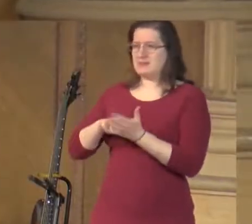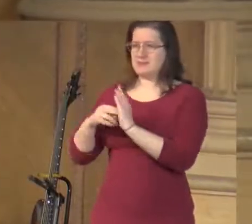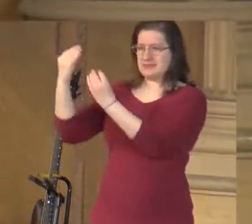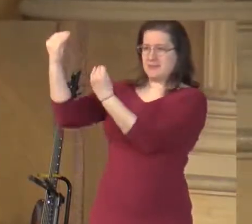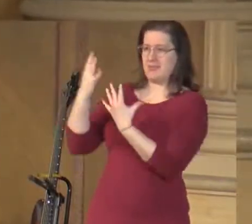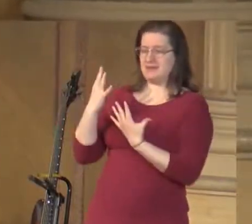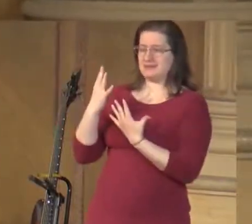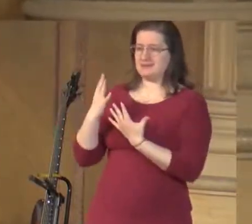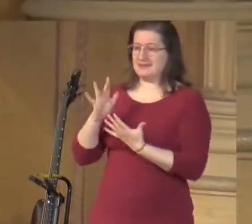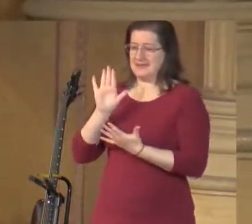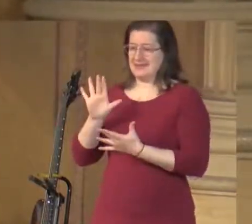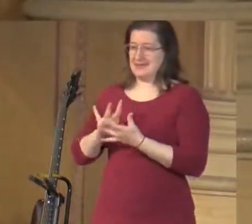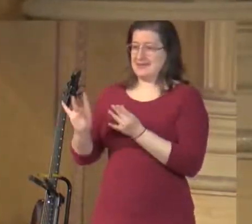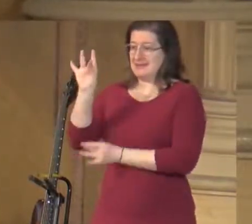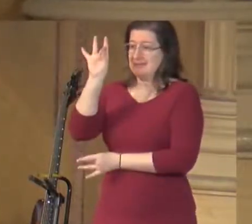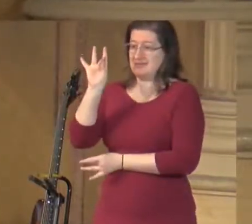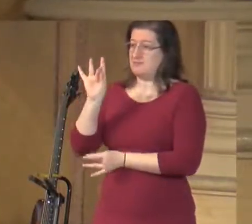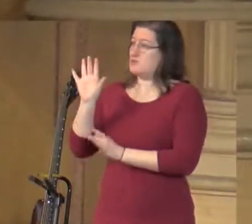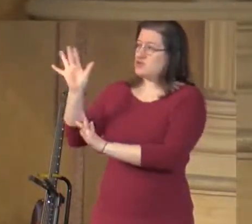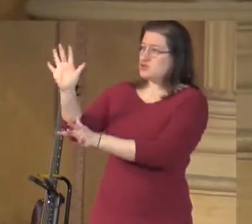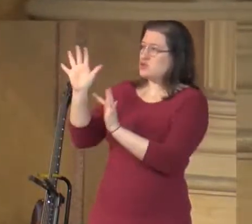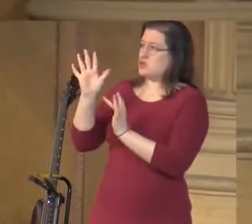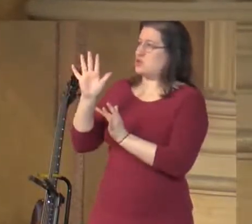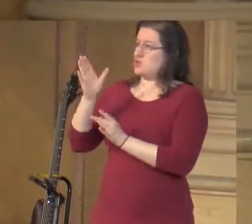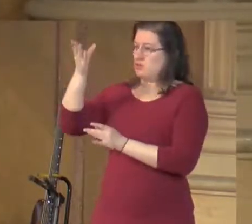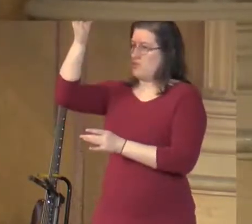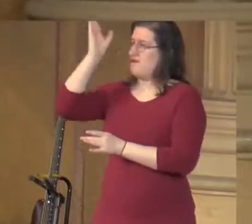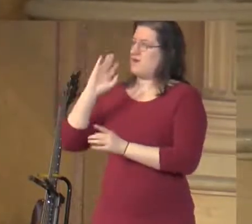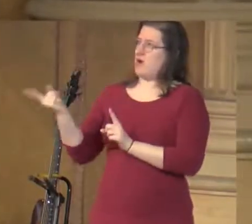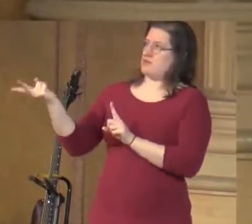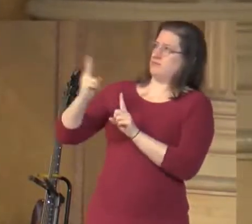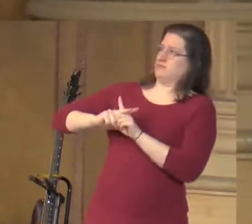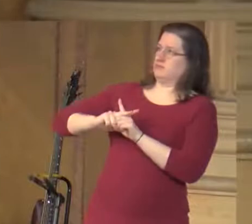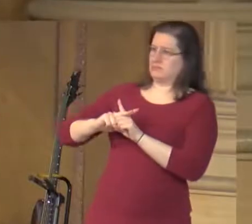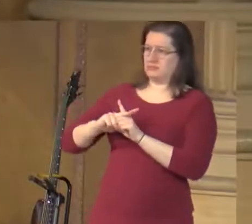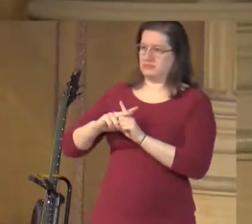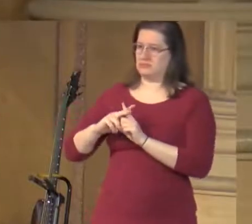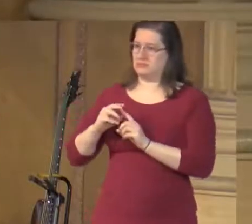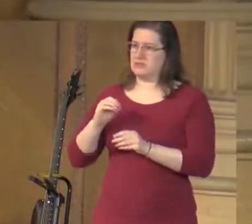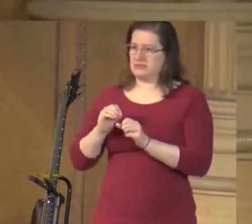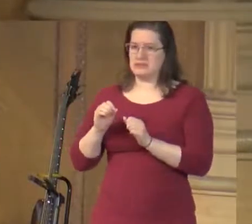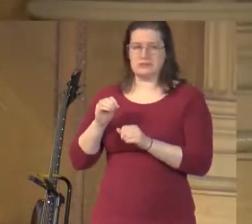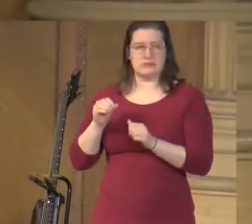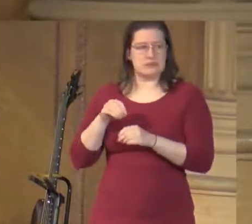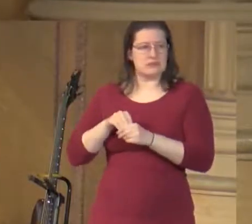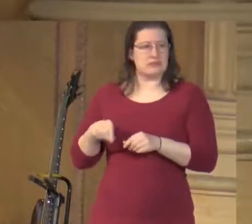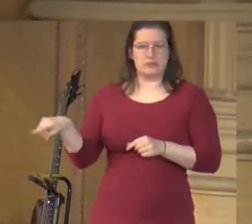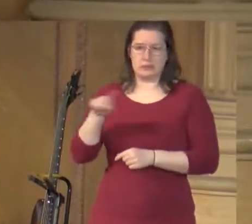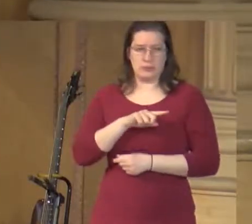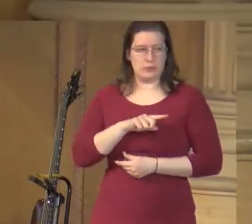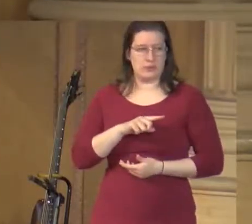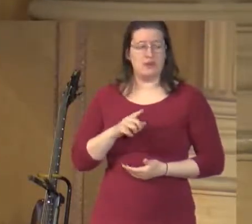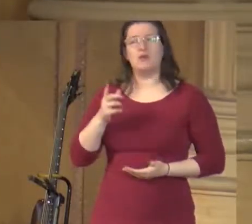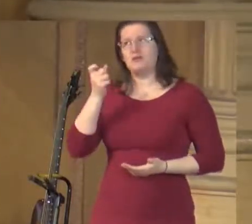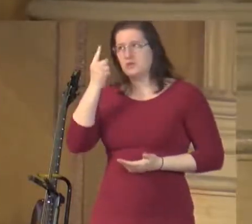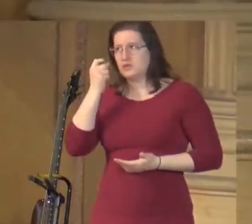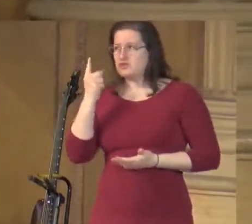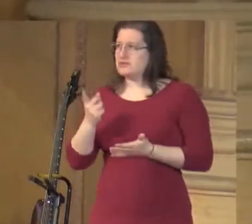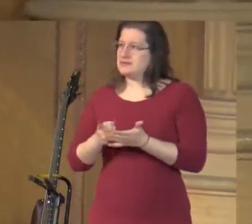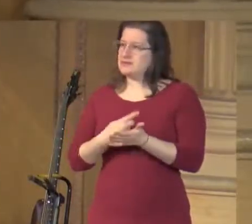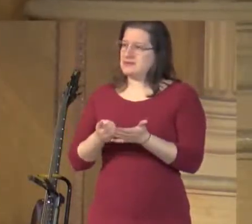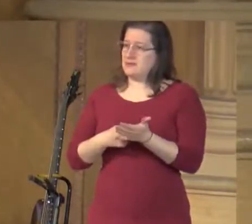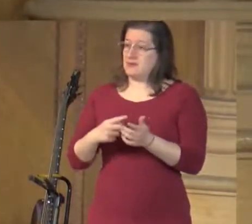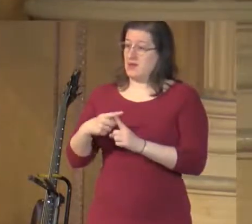of glory and of God rests upon you. So he says, should expect that we will at times be insulted because of the name of Christ.